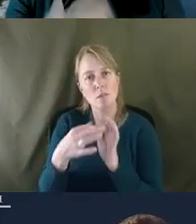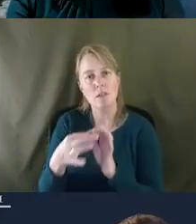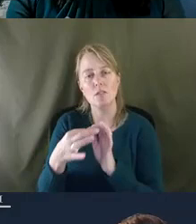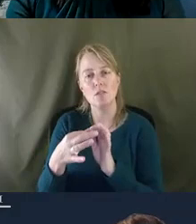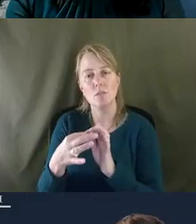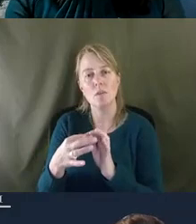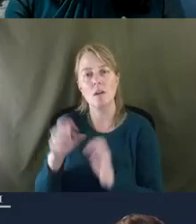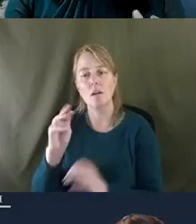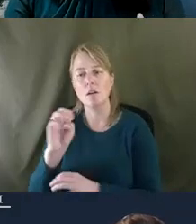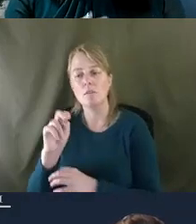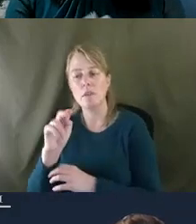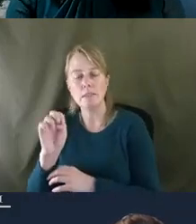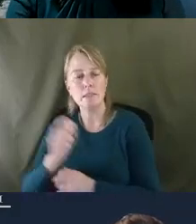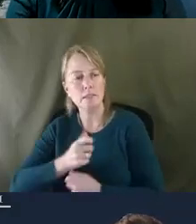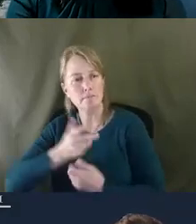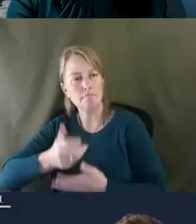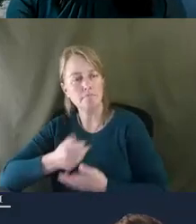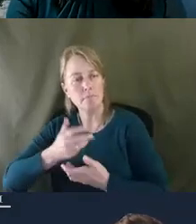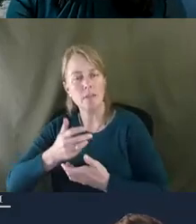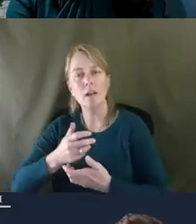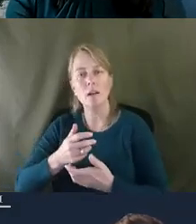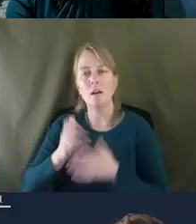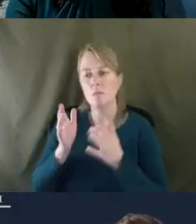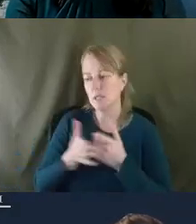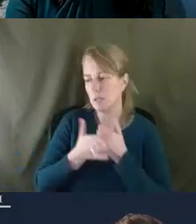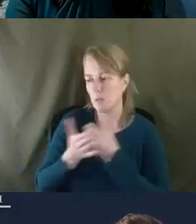have a confidant, someone in a position to help